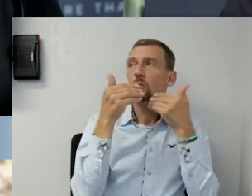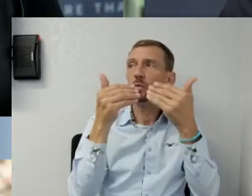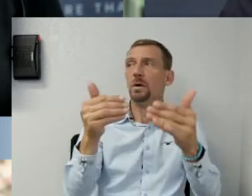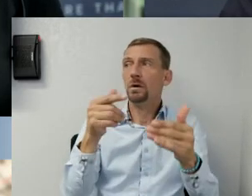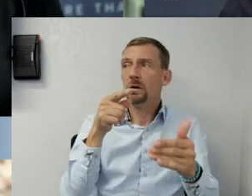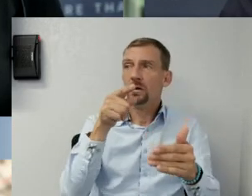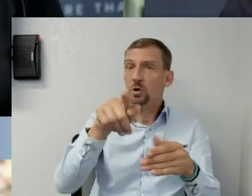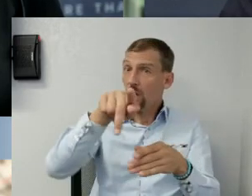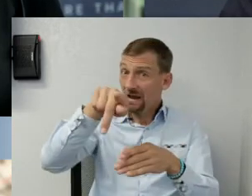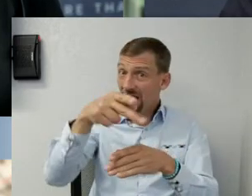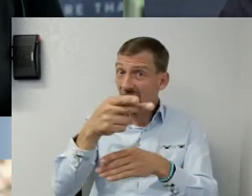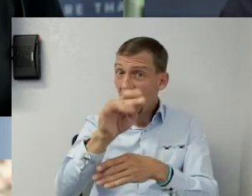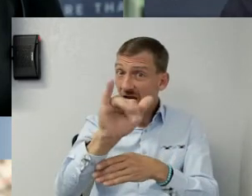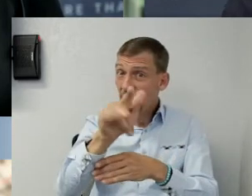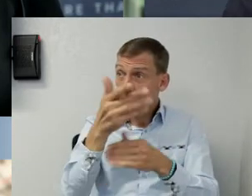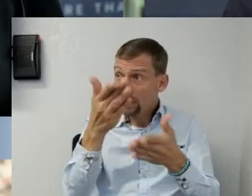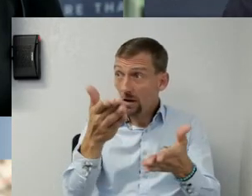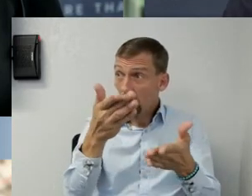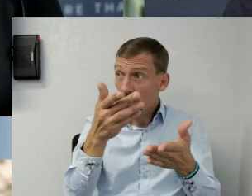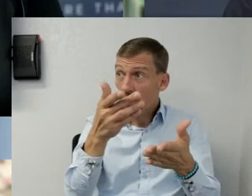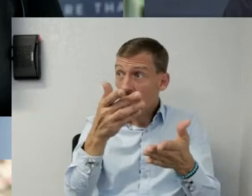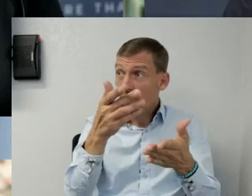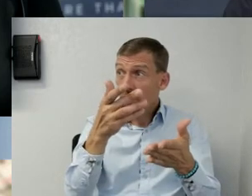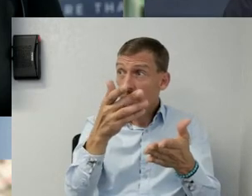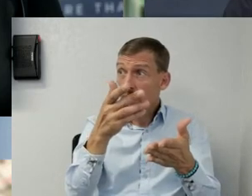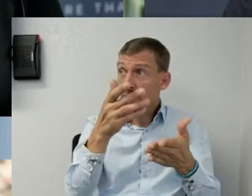Are you there, Phil?